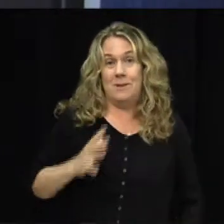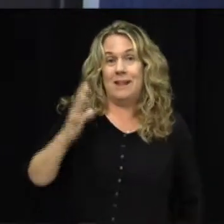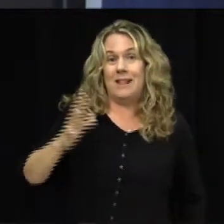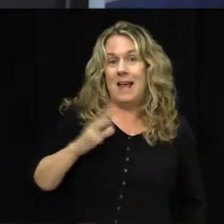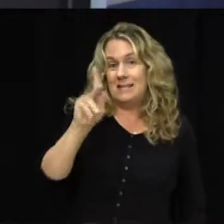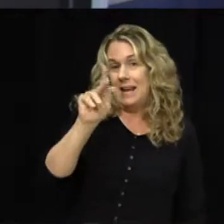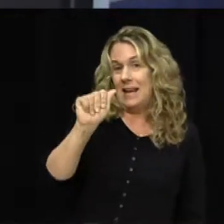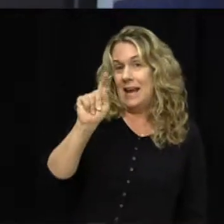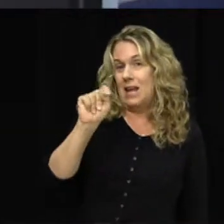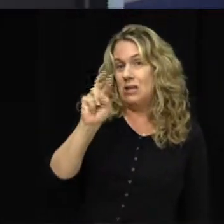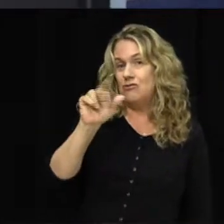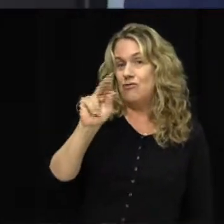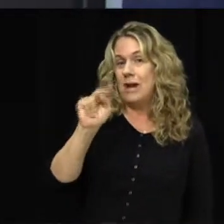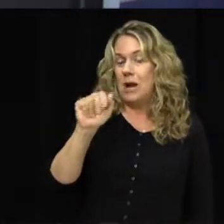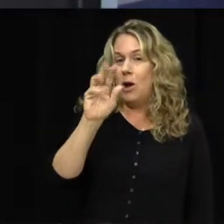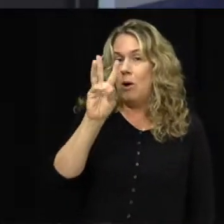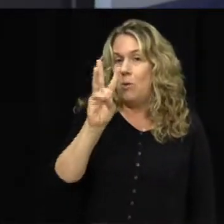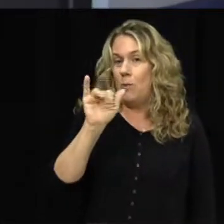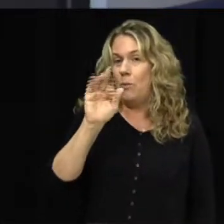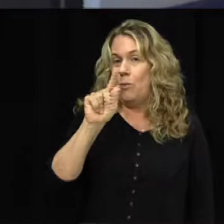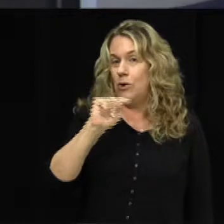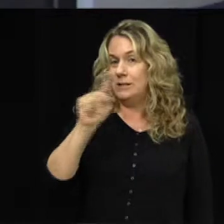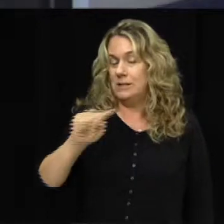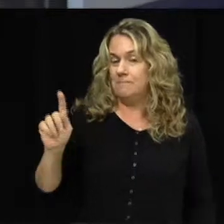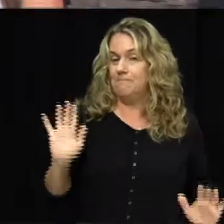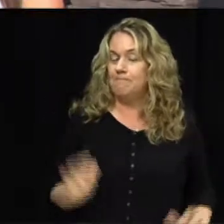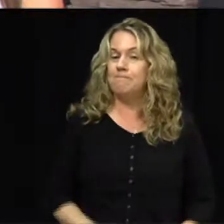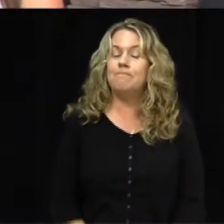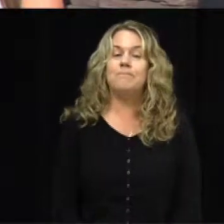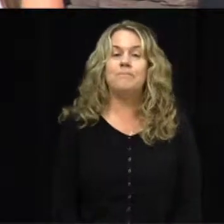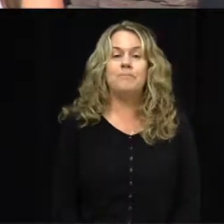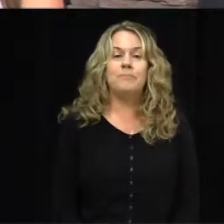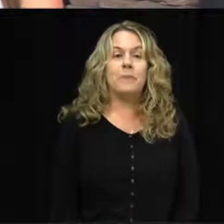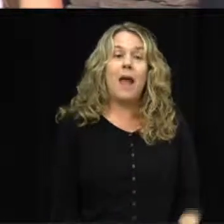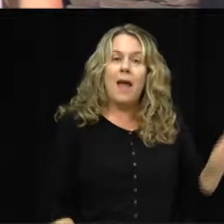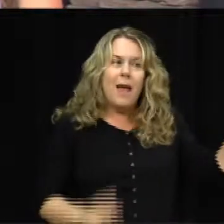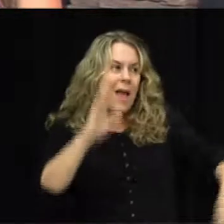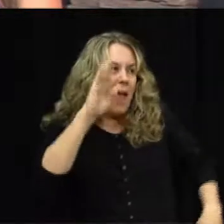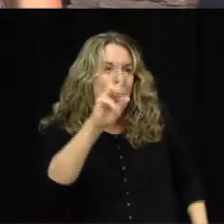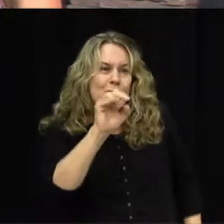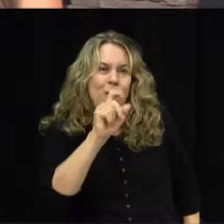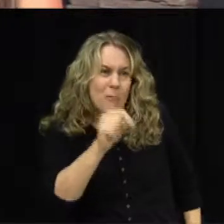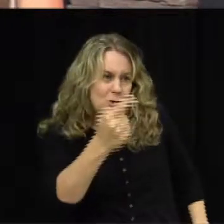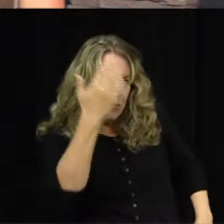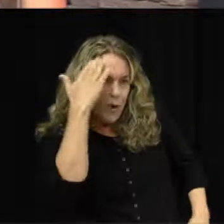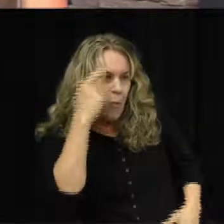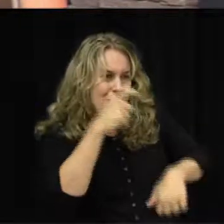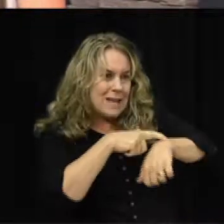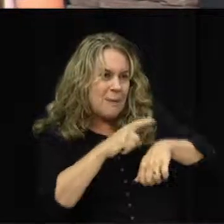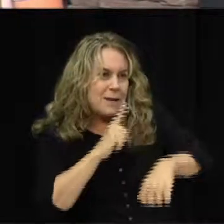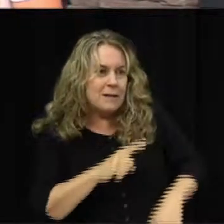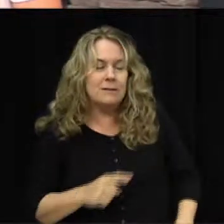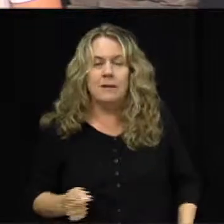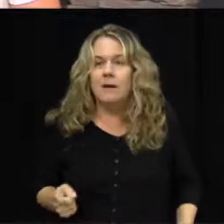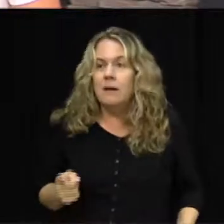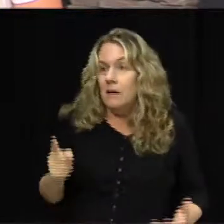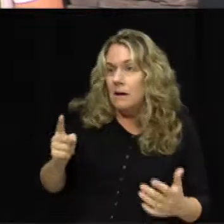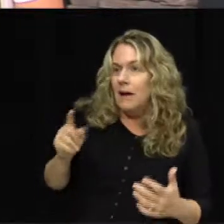classy, Warhawks. This is Katrina Wirtz signing off on Hawkeye News. Hey Robert, do you know what time it